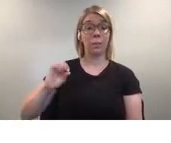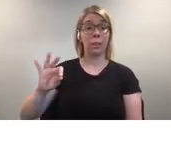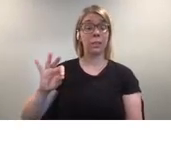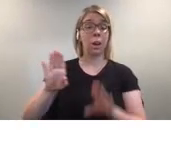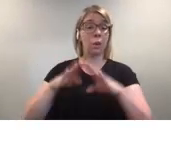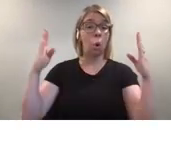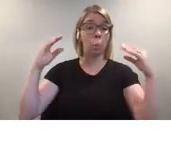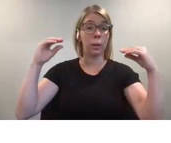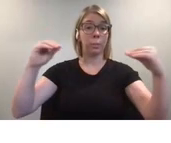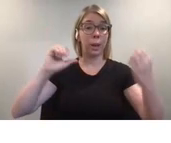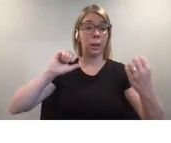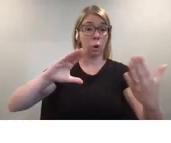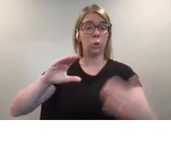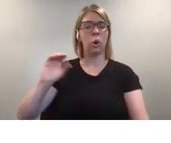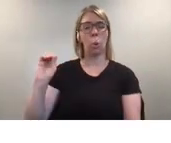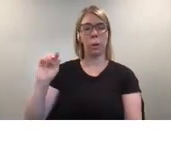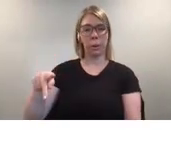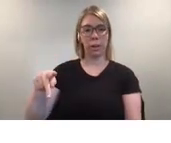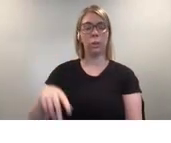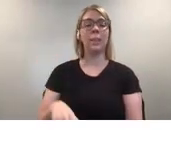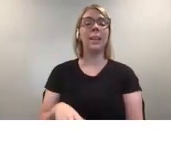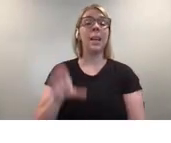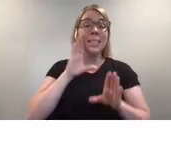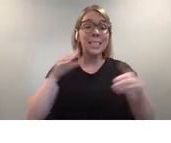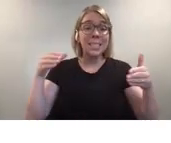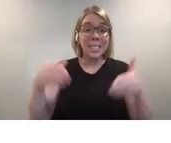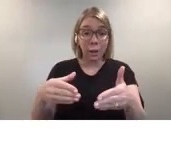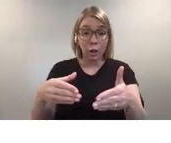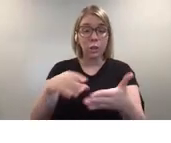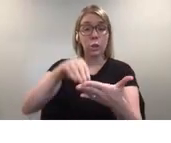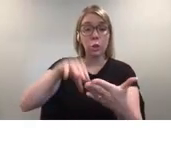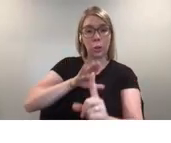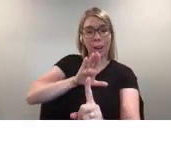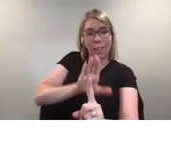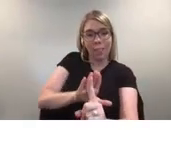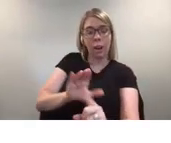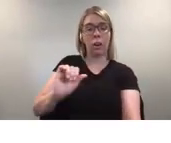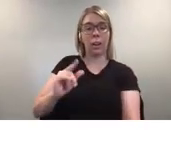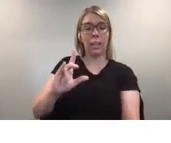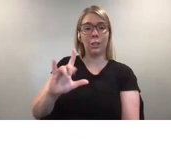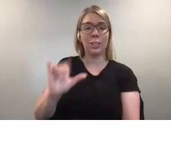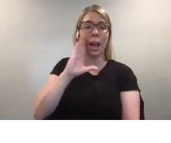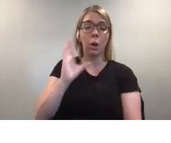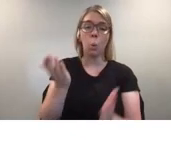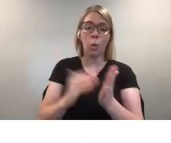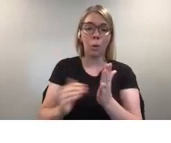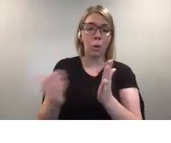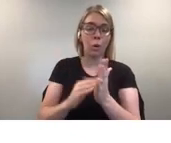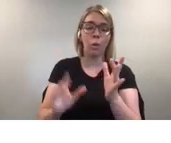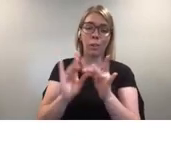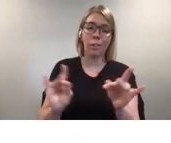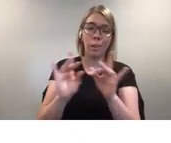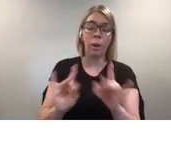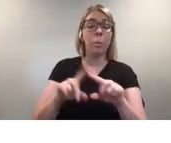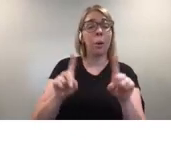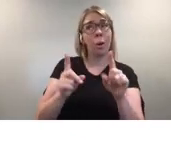It centers student agency. And I know we keep saying that, but I think that's one of the most powerful things about open ped. It gives students